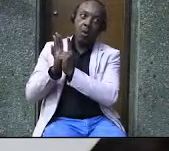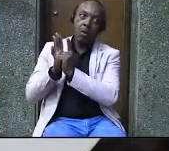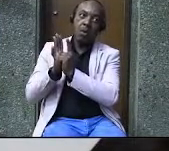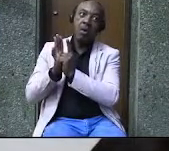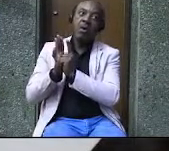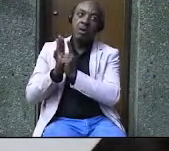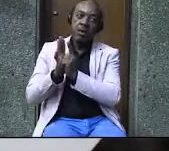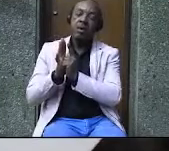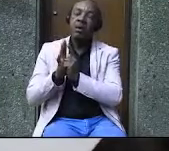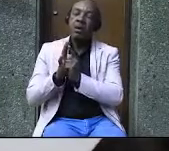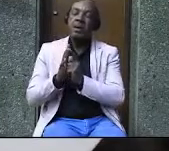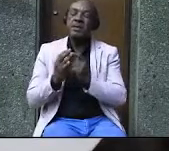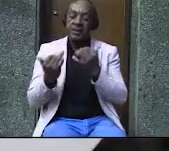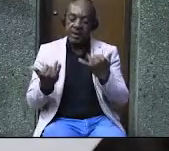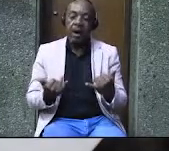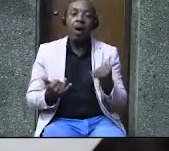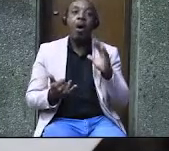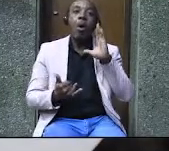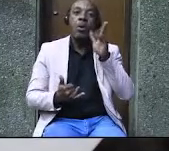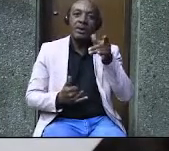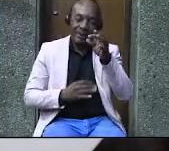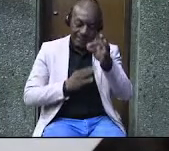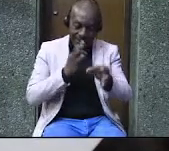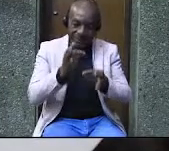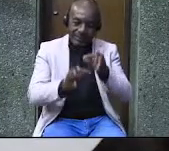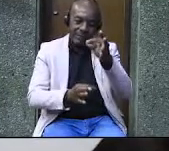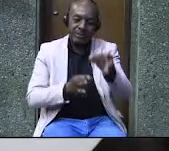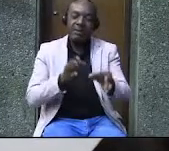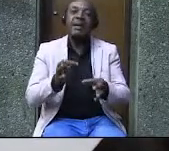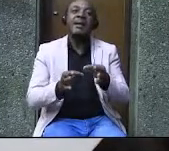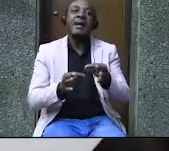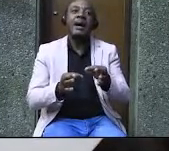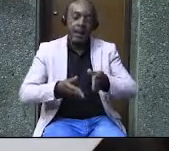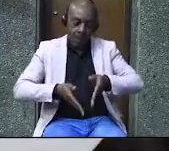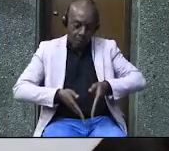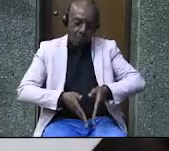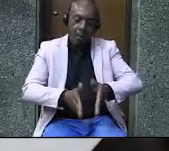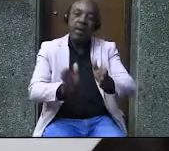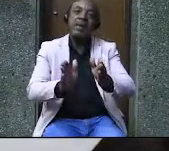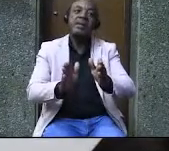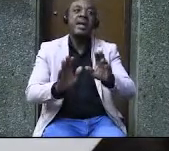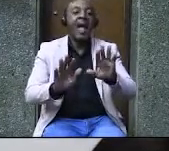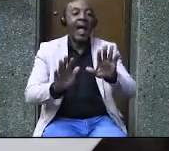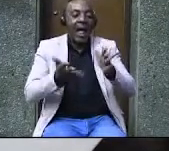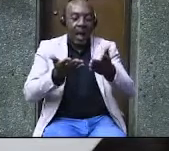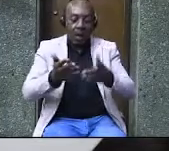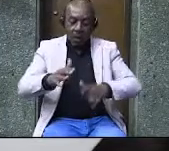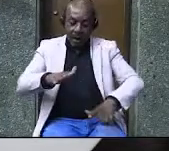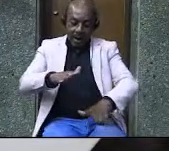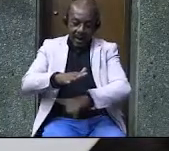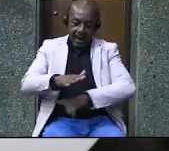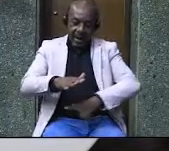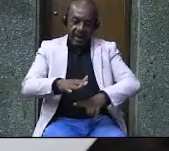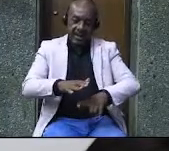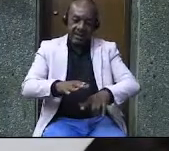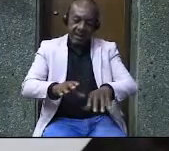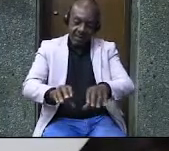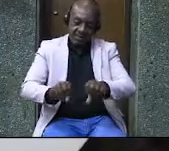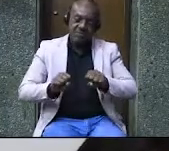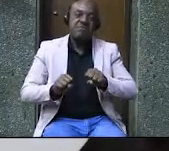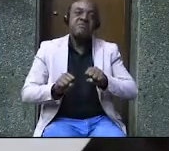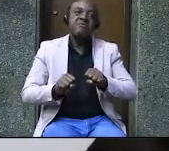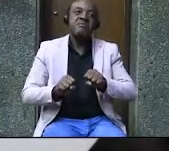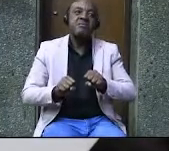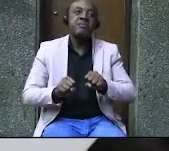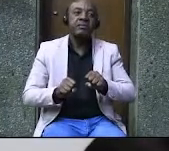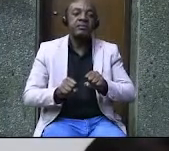of expropriating of land? Mema Senegal, expropriation of land. Now we are getting to the gist of it.